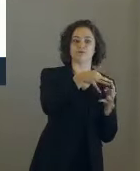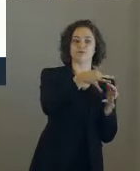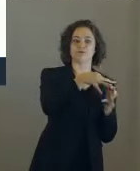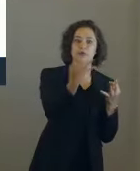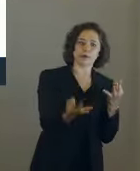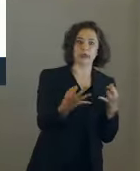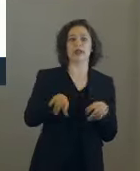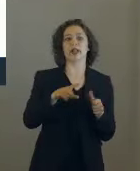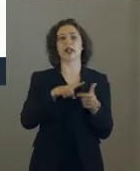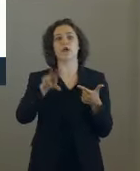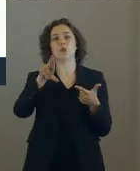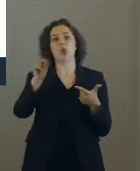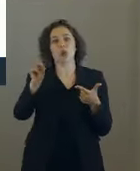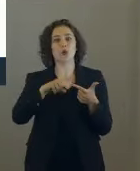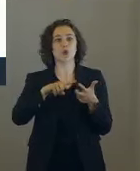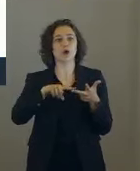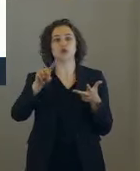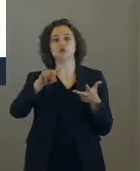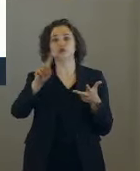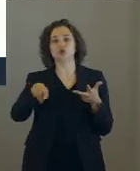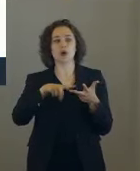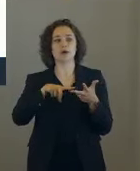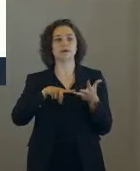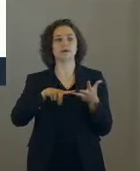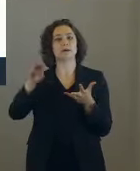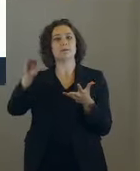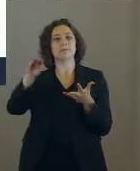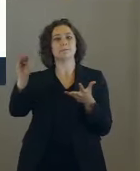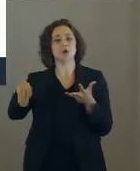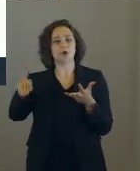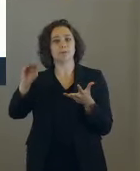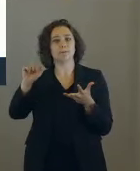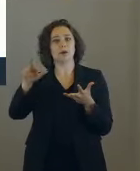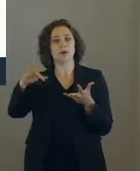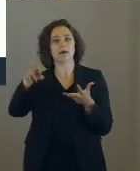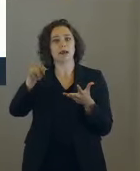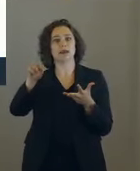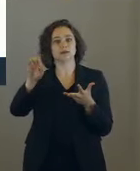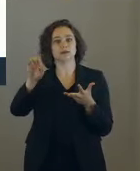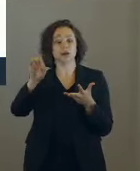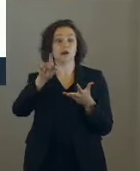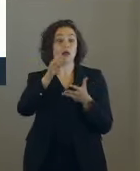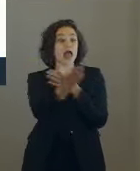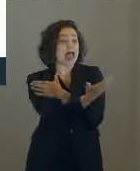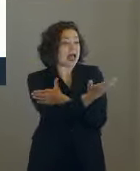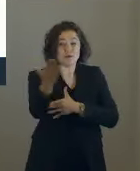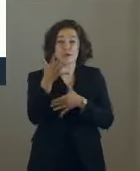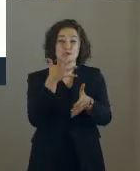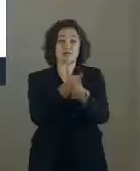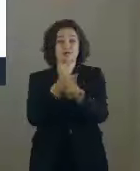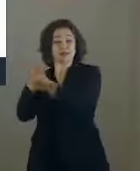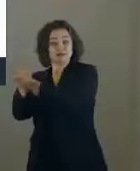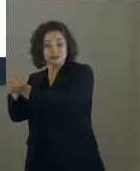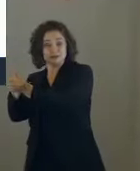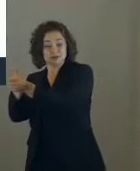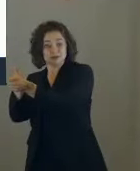or Detroit or Marquette in real time? It updates every morning, and this is public access for